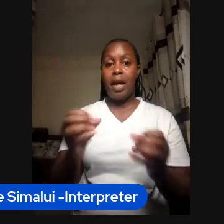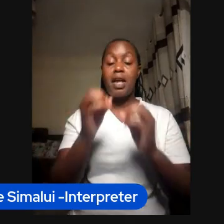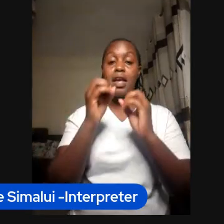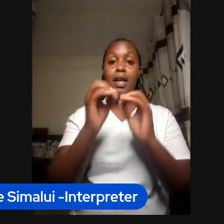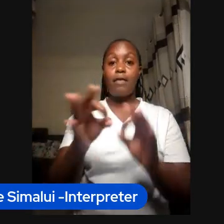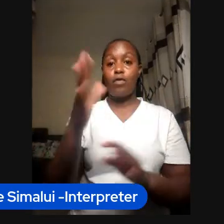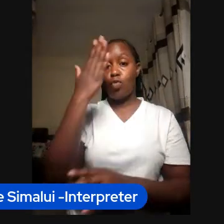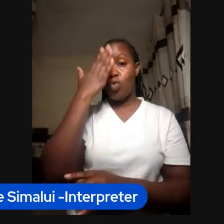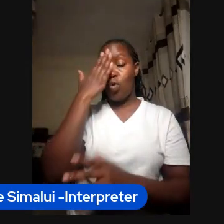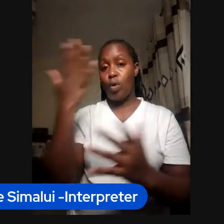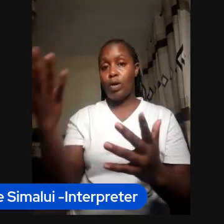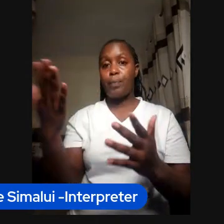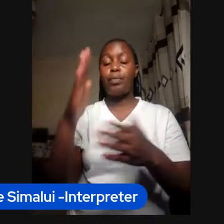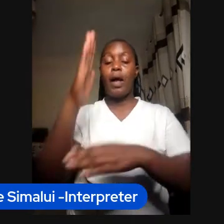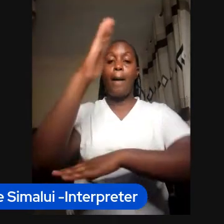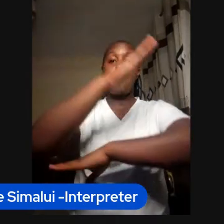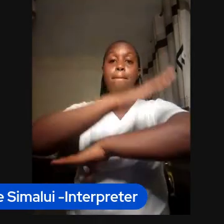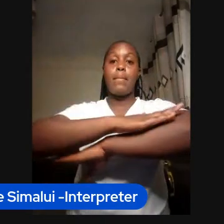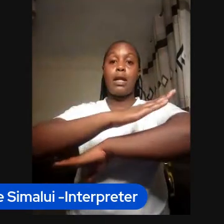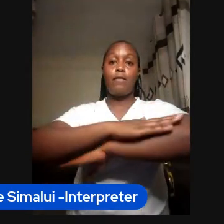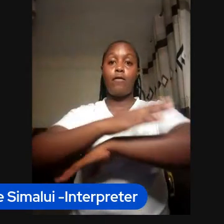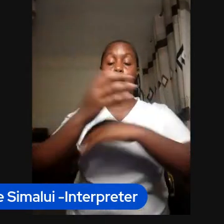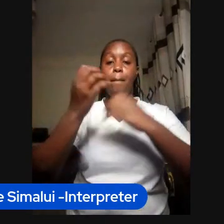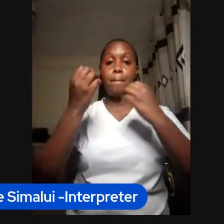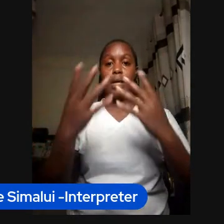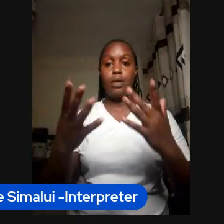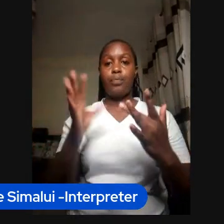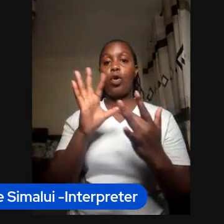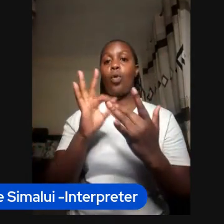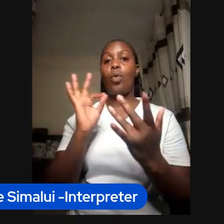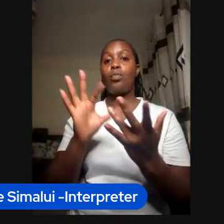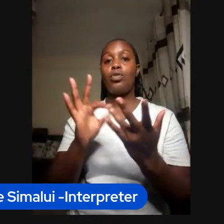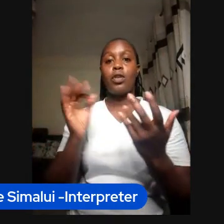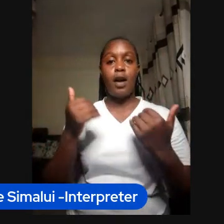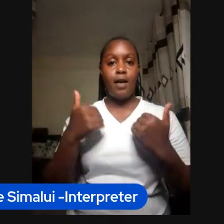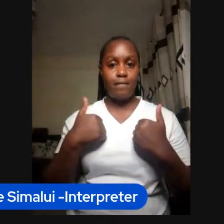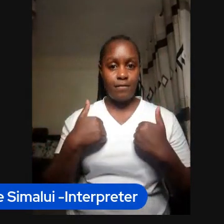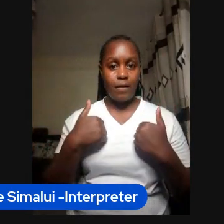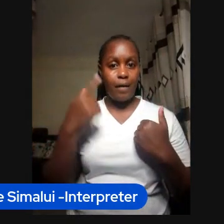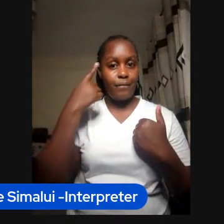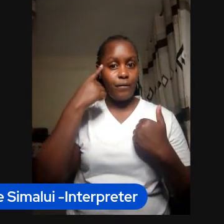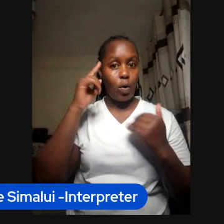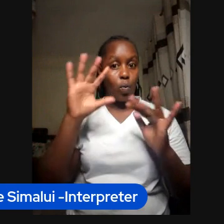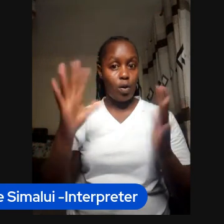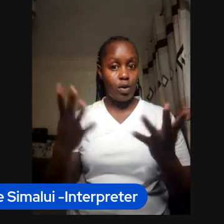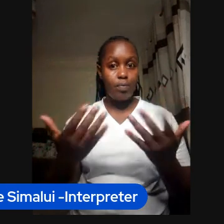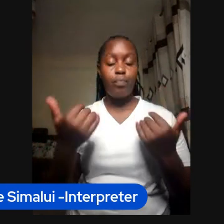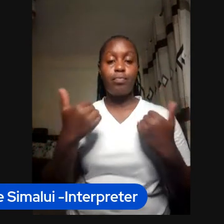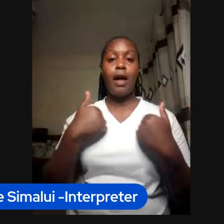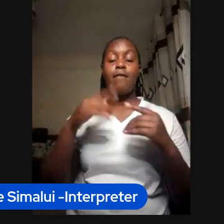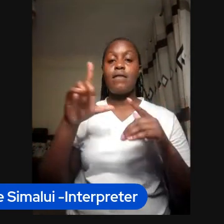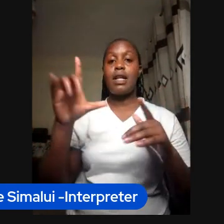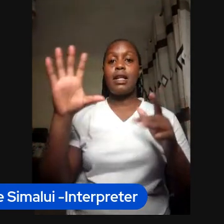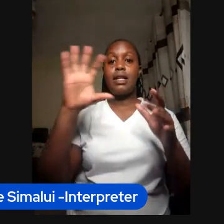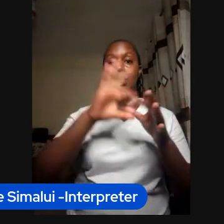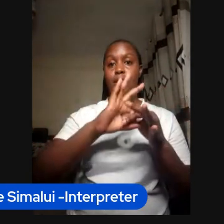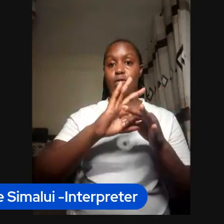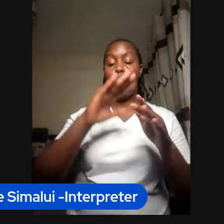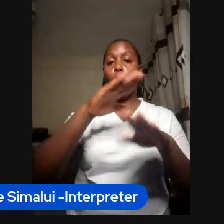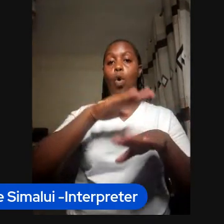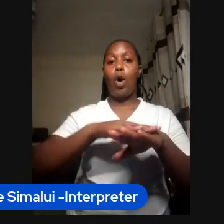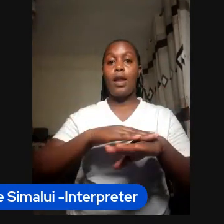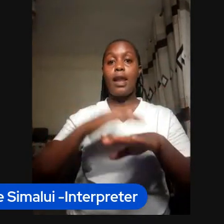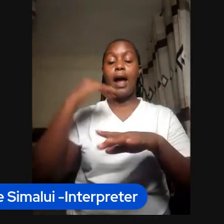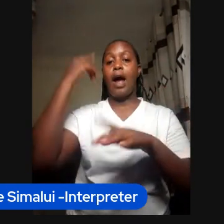give you an option to put the LinkedIn caption on or Facebook caption on.